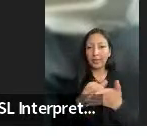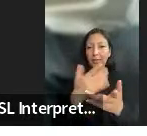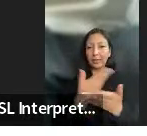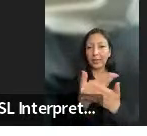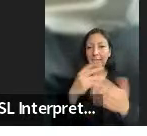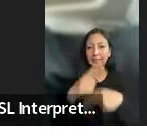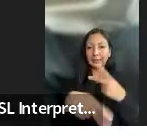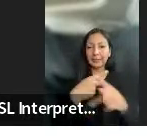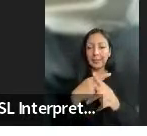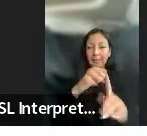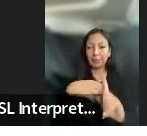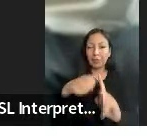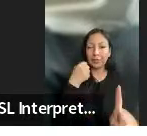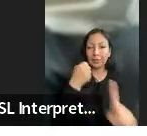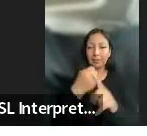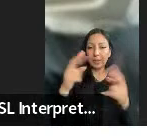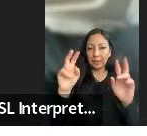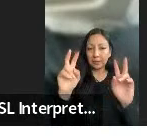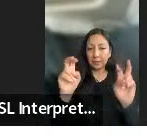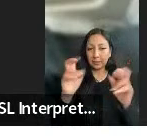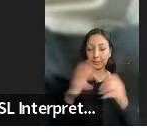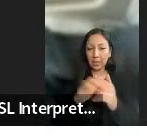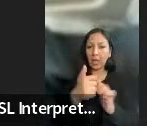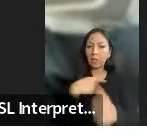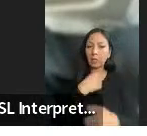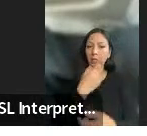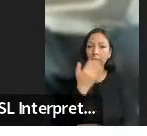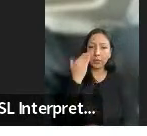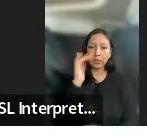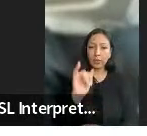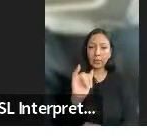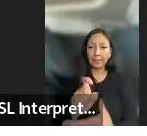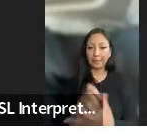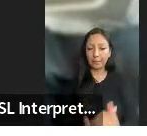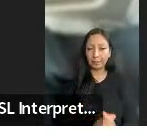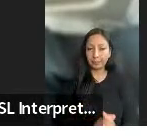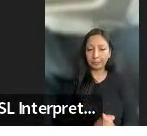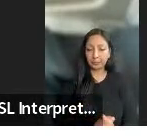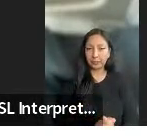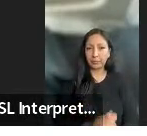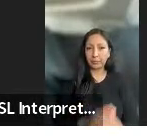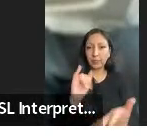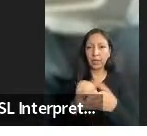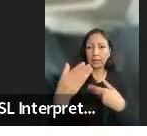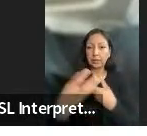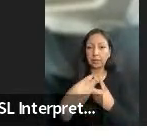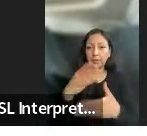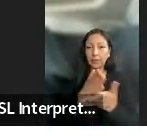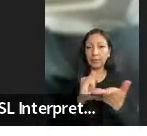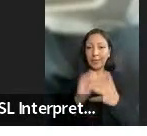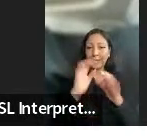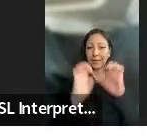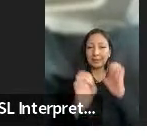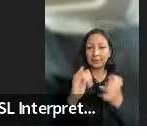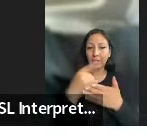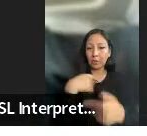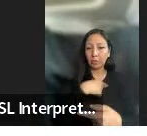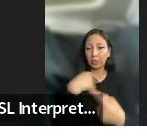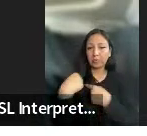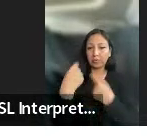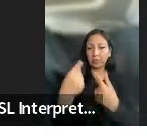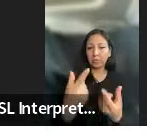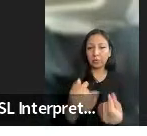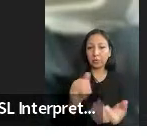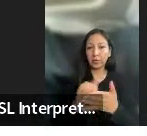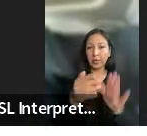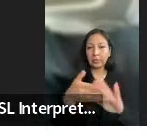environmental impact statement. How do we know that? That is part of the assessment that we've been doing as we've